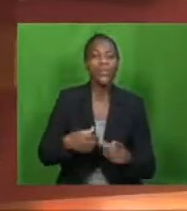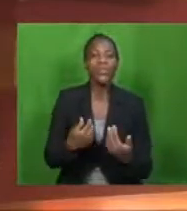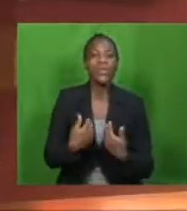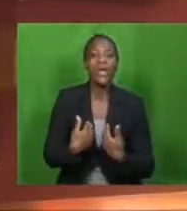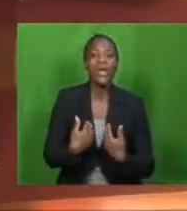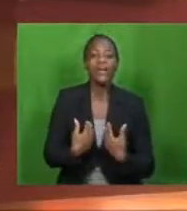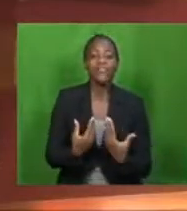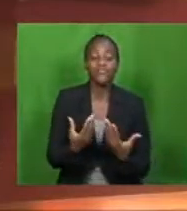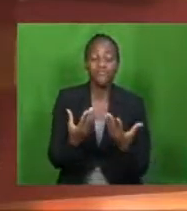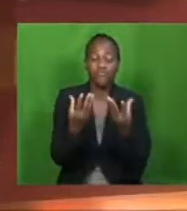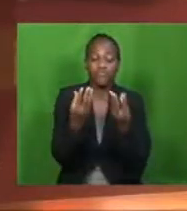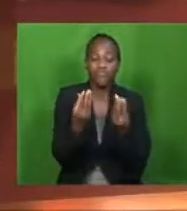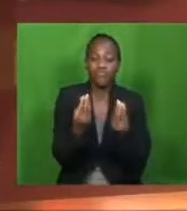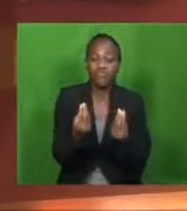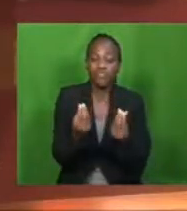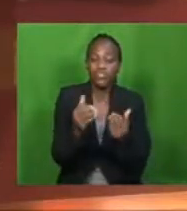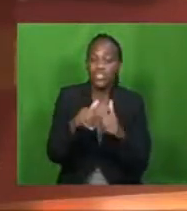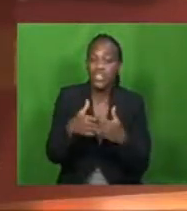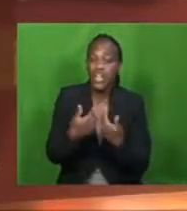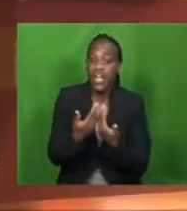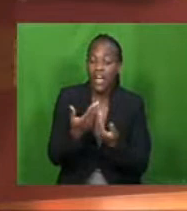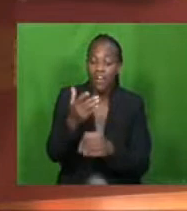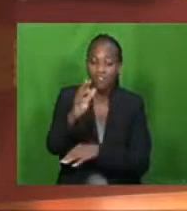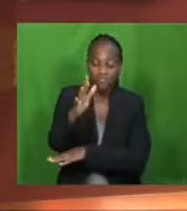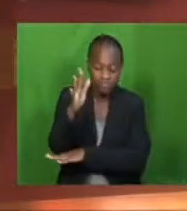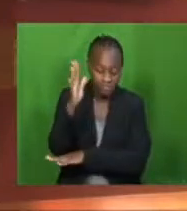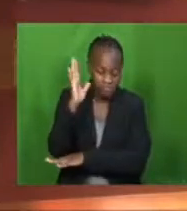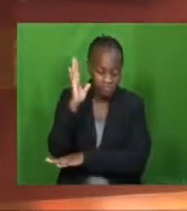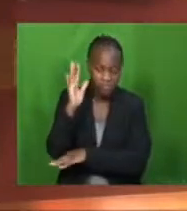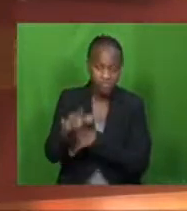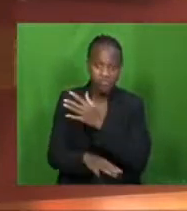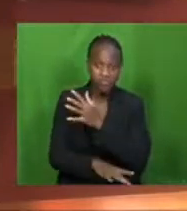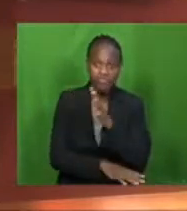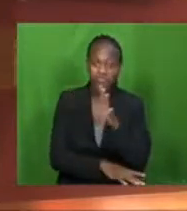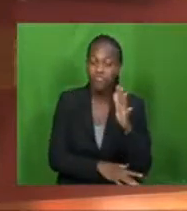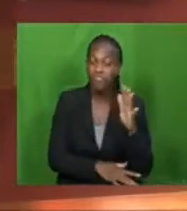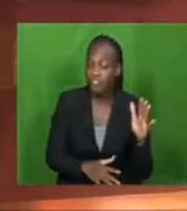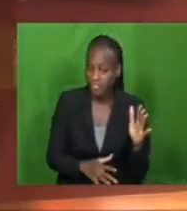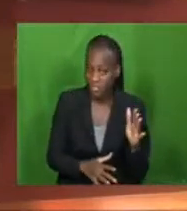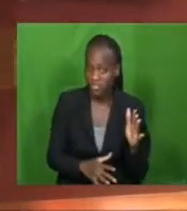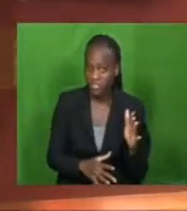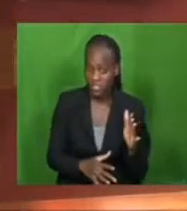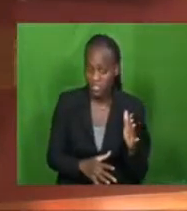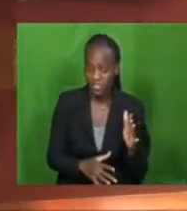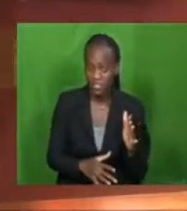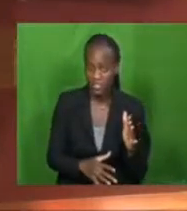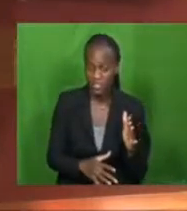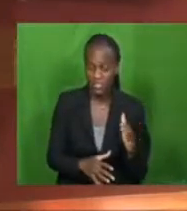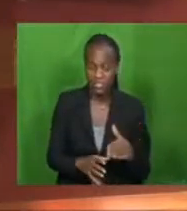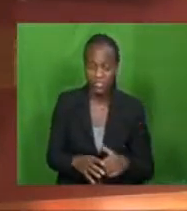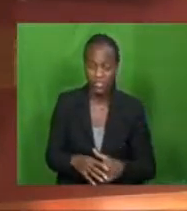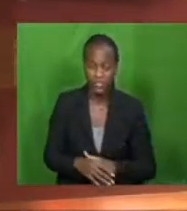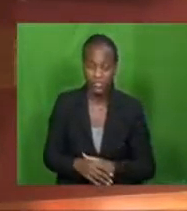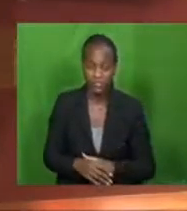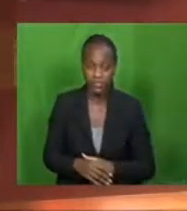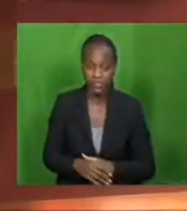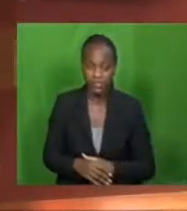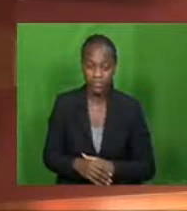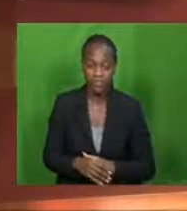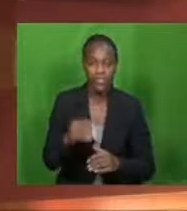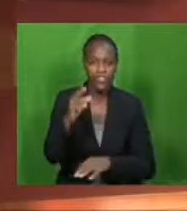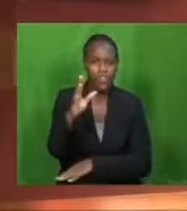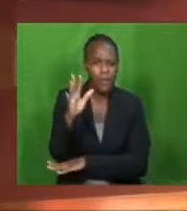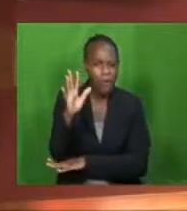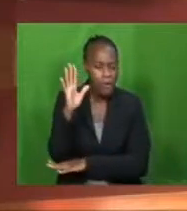our reach. That is forests, referred to as, quote, the lungs of the earth, end quote. Forests play